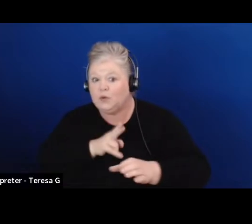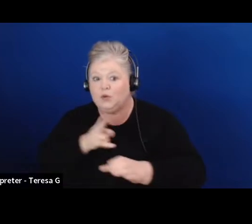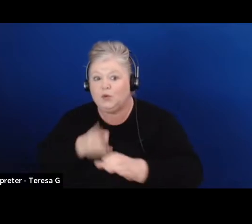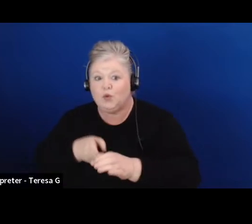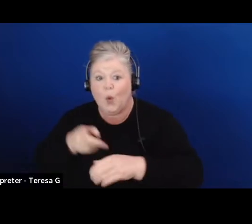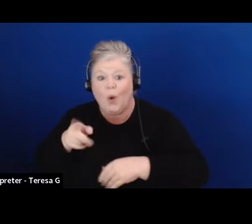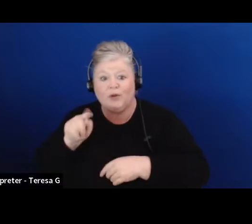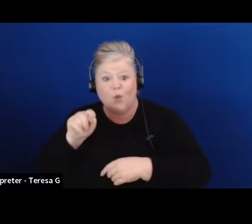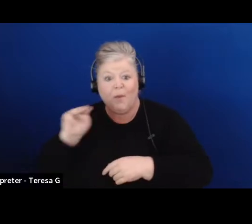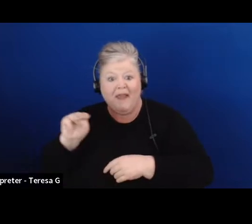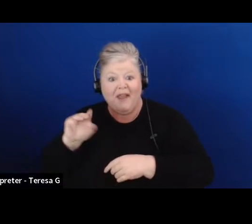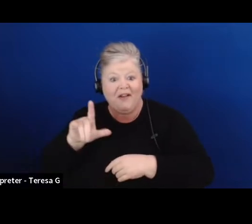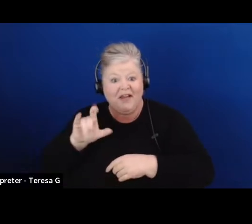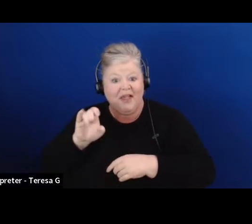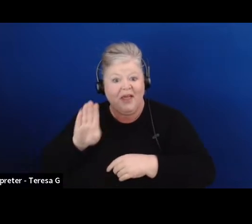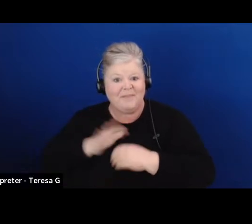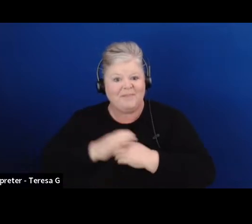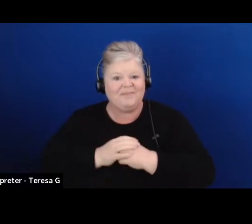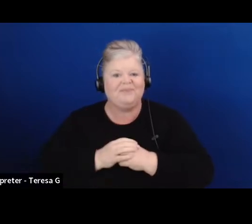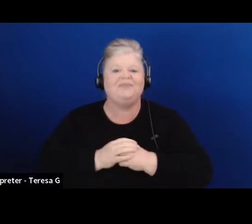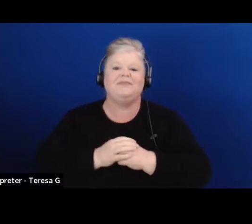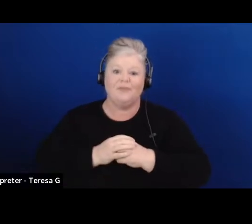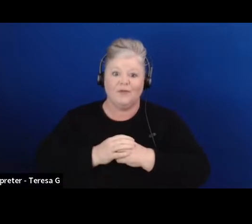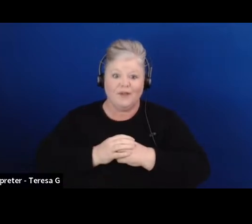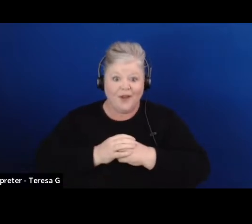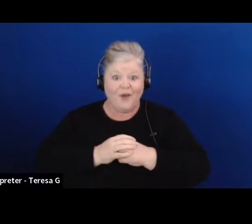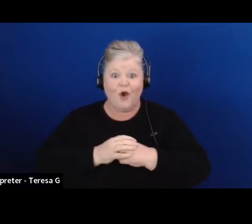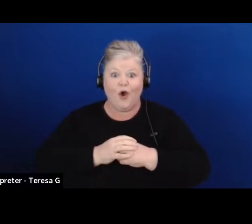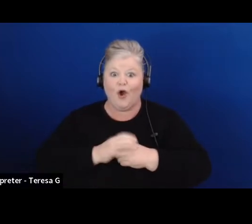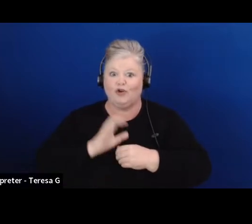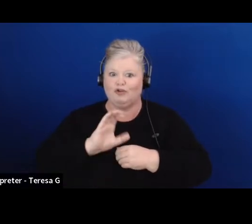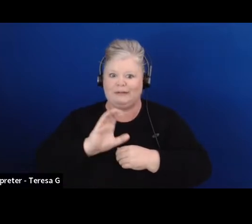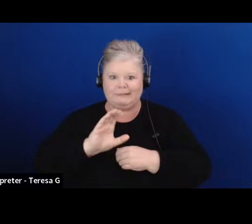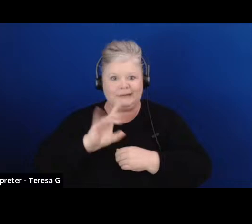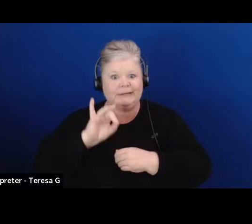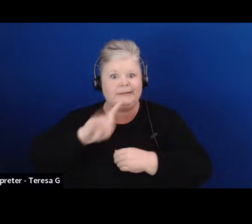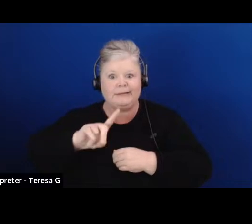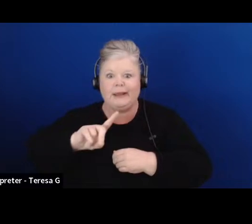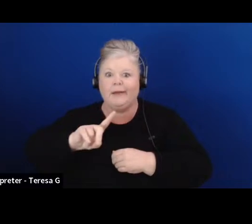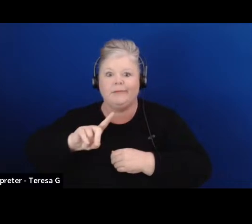Christy gave 6 speeches, and with each one she improved.